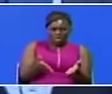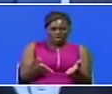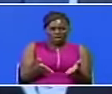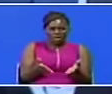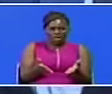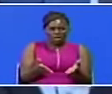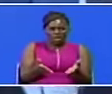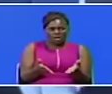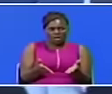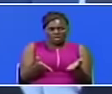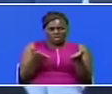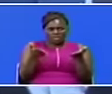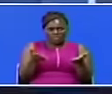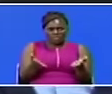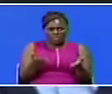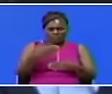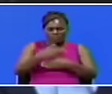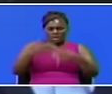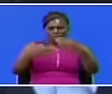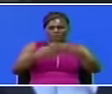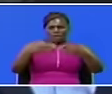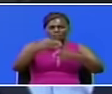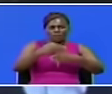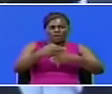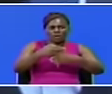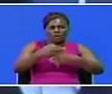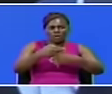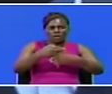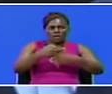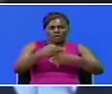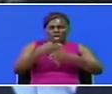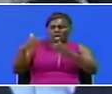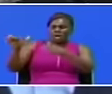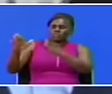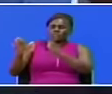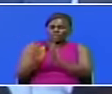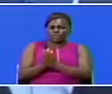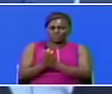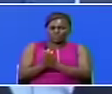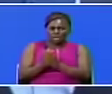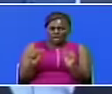comfortably. This is a structure that was fabricated outside there and was